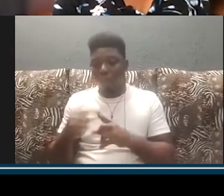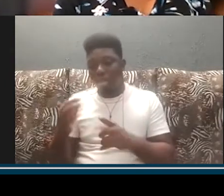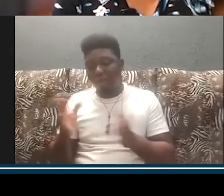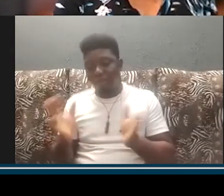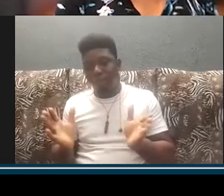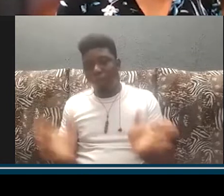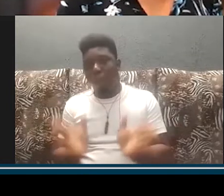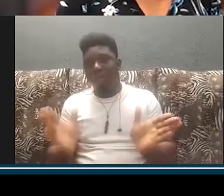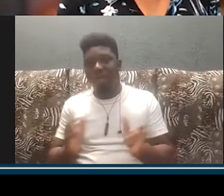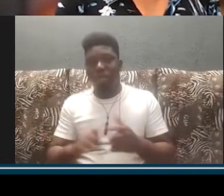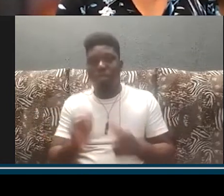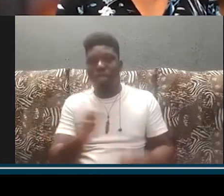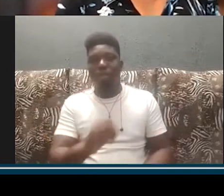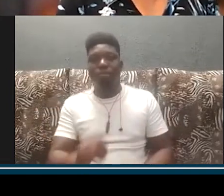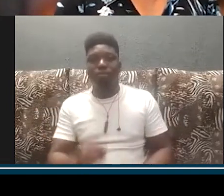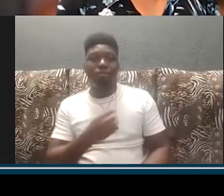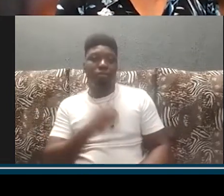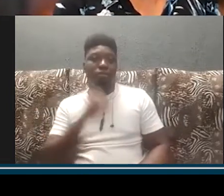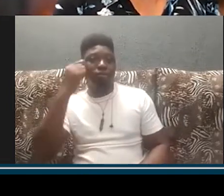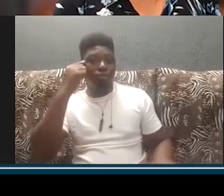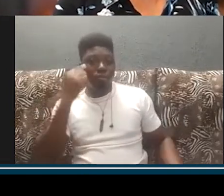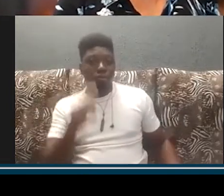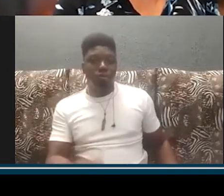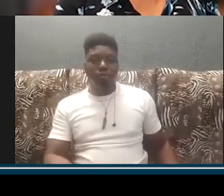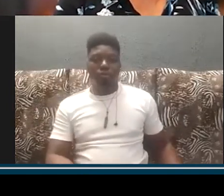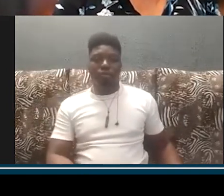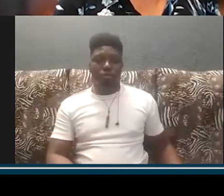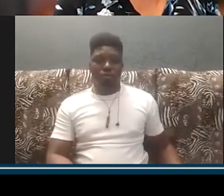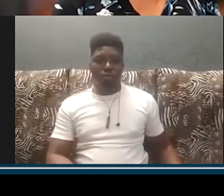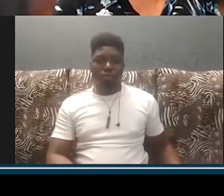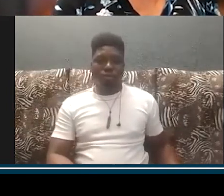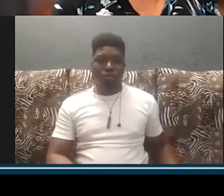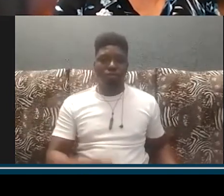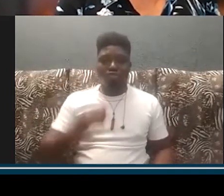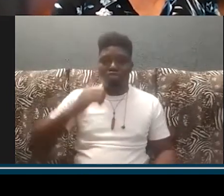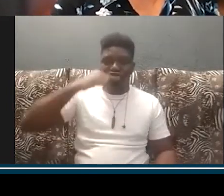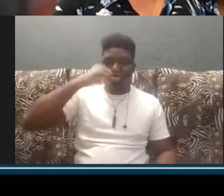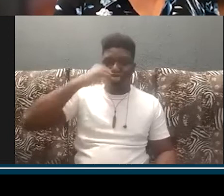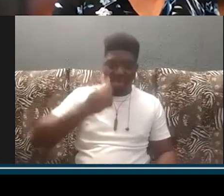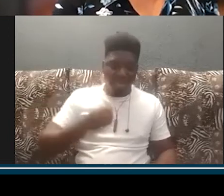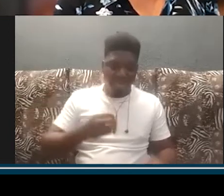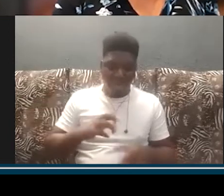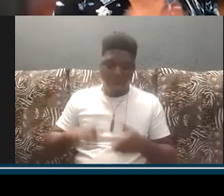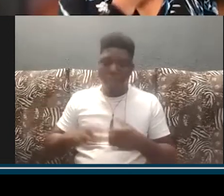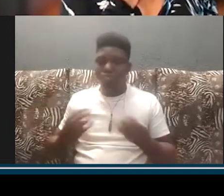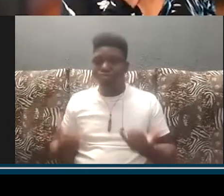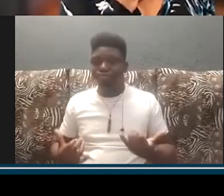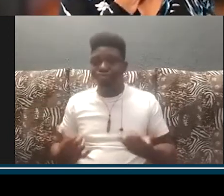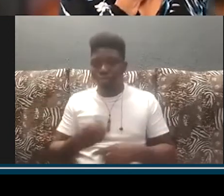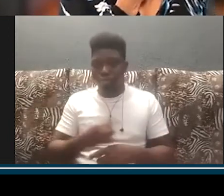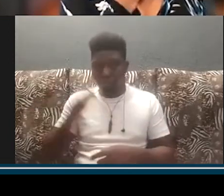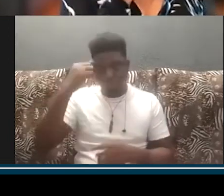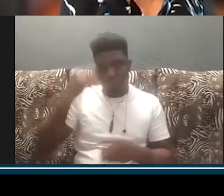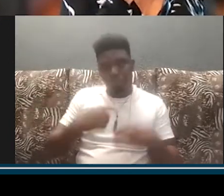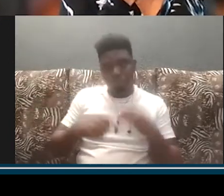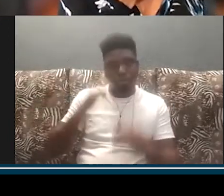I think I would say tomorrow or today, right now, like think about